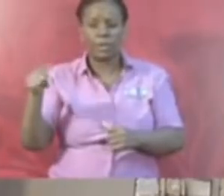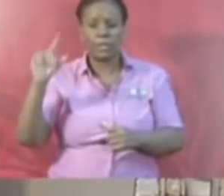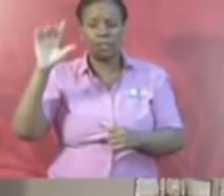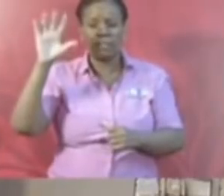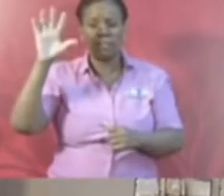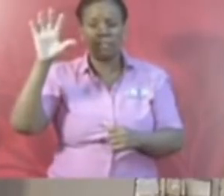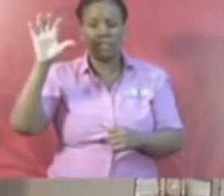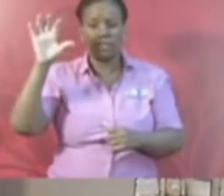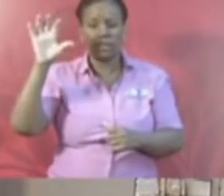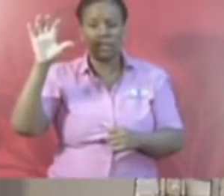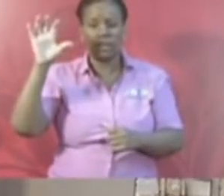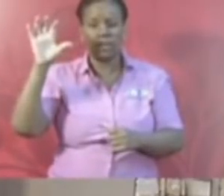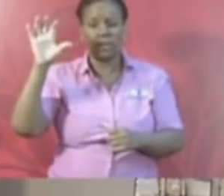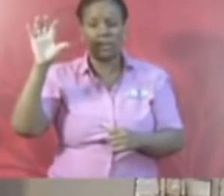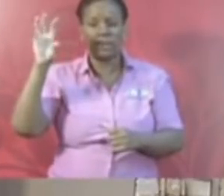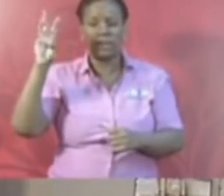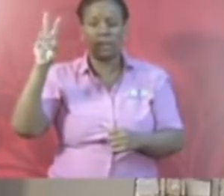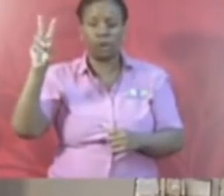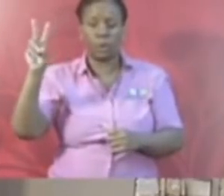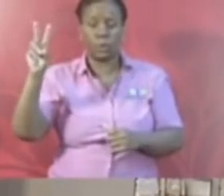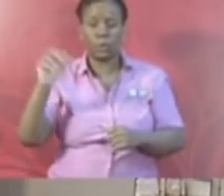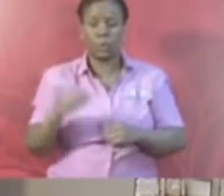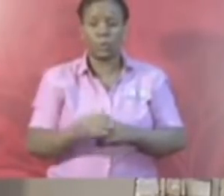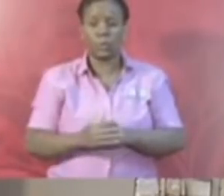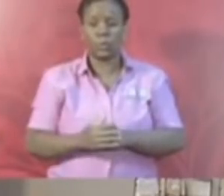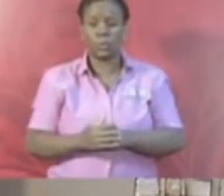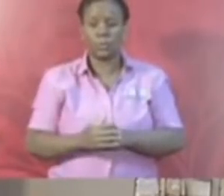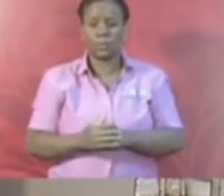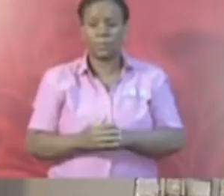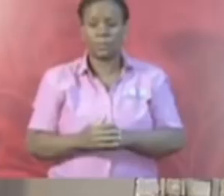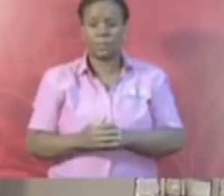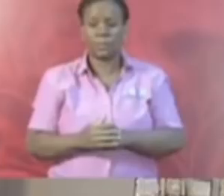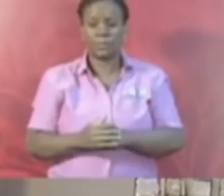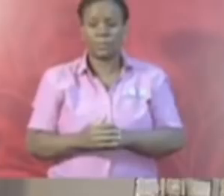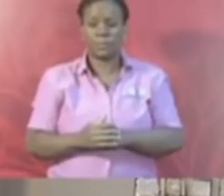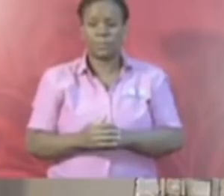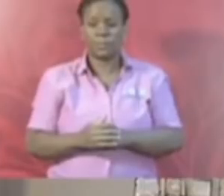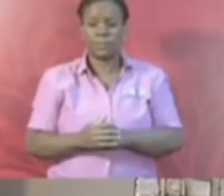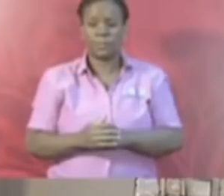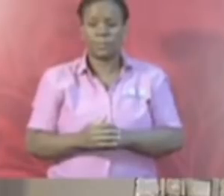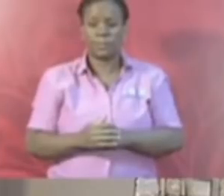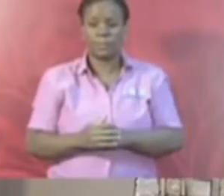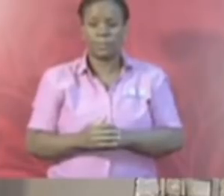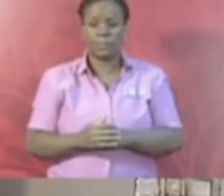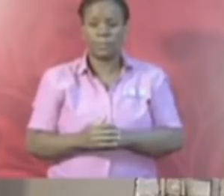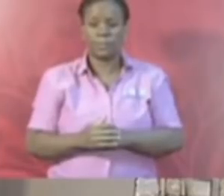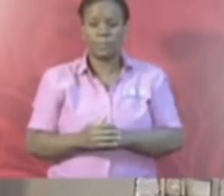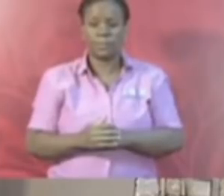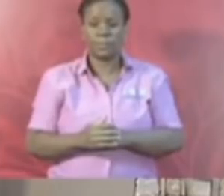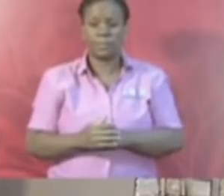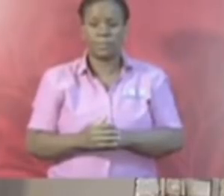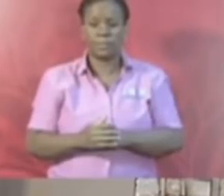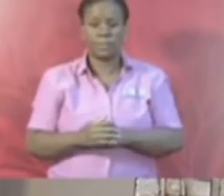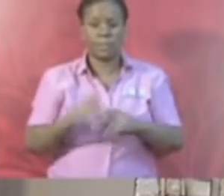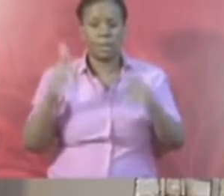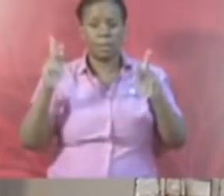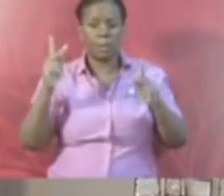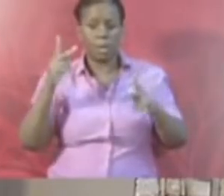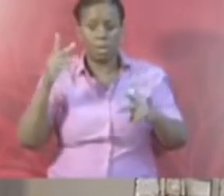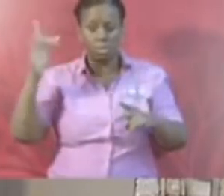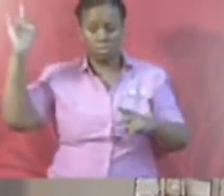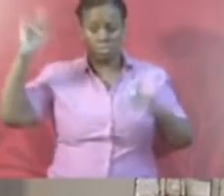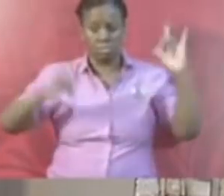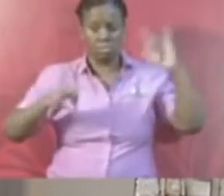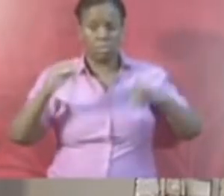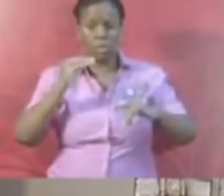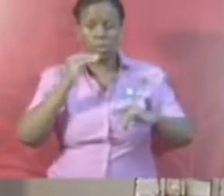3,563 exemptions. So as at yesterday's date, we've granted 3,563 exemptions to persons to enter Trinidad